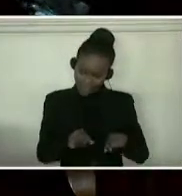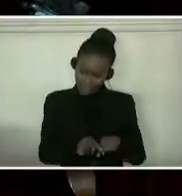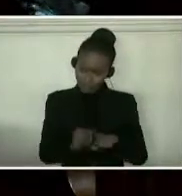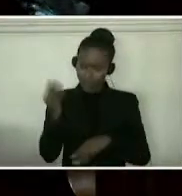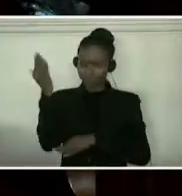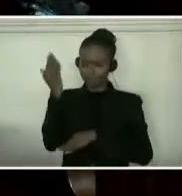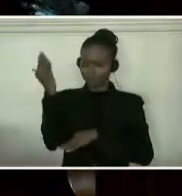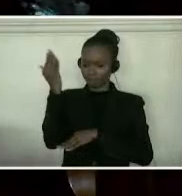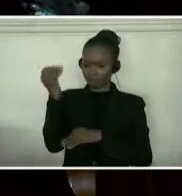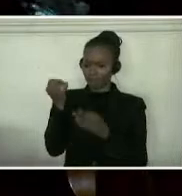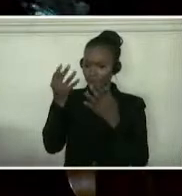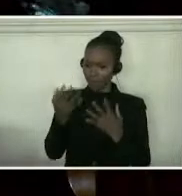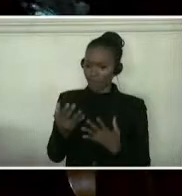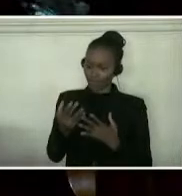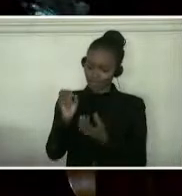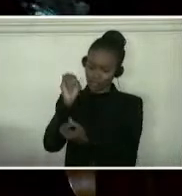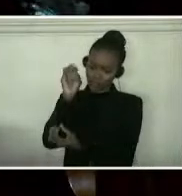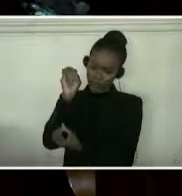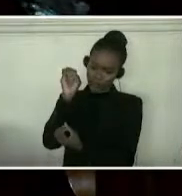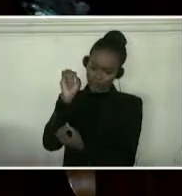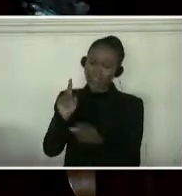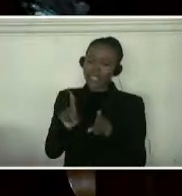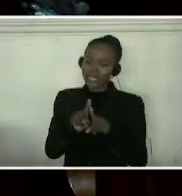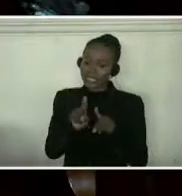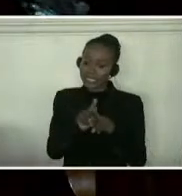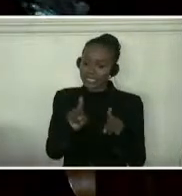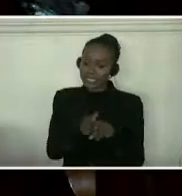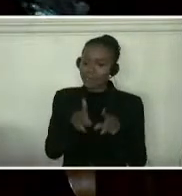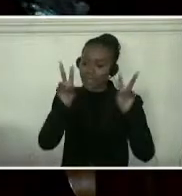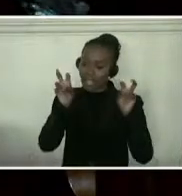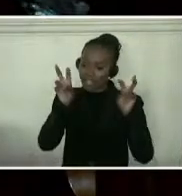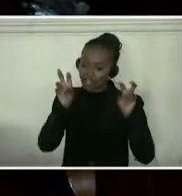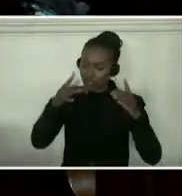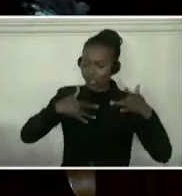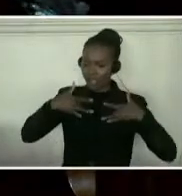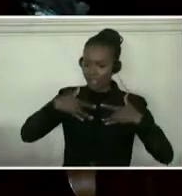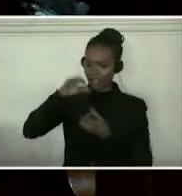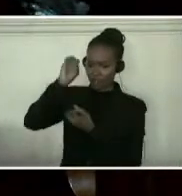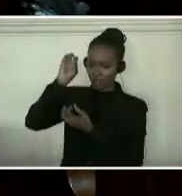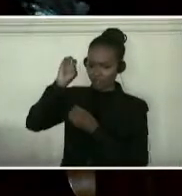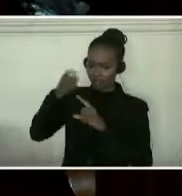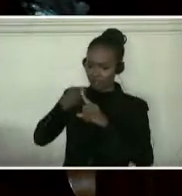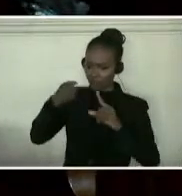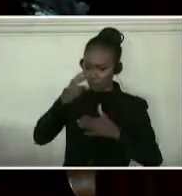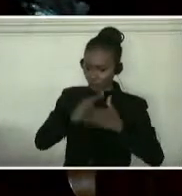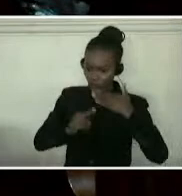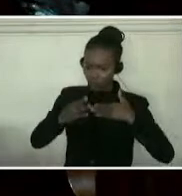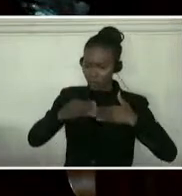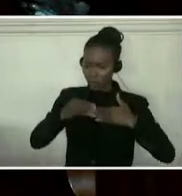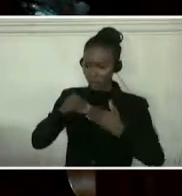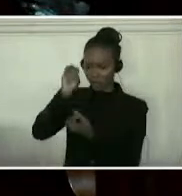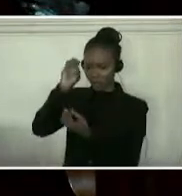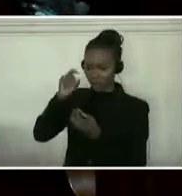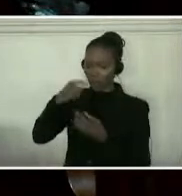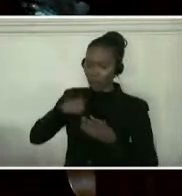present the budget and also respond to the issues that have been raised by honorable members